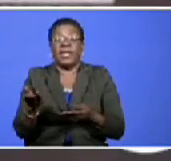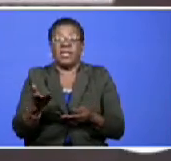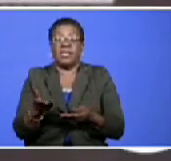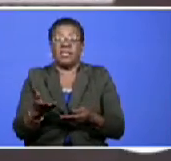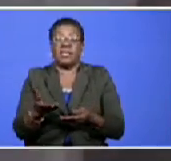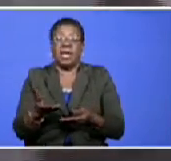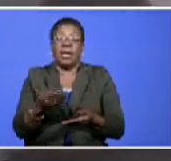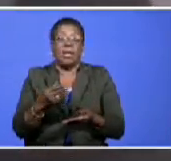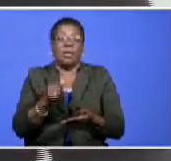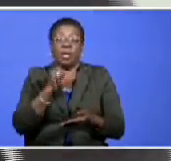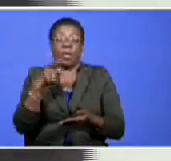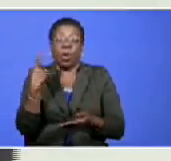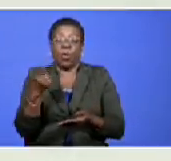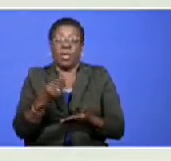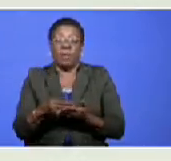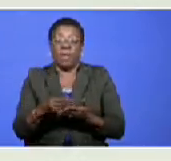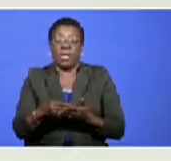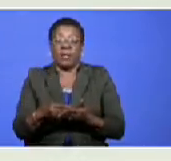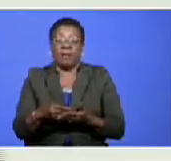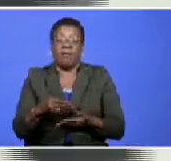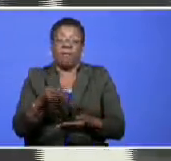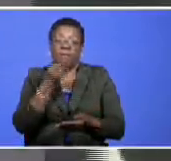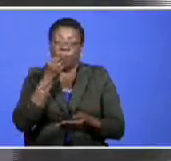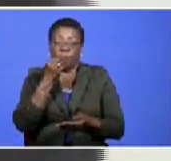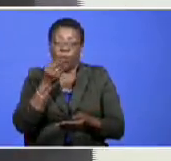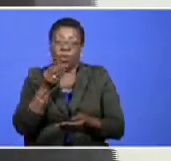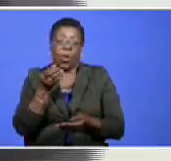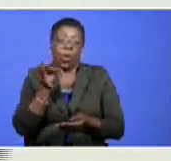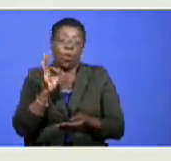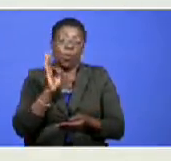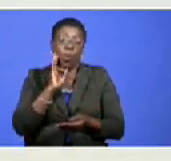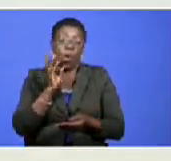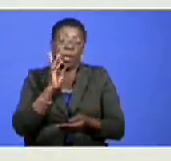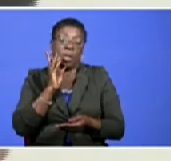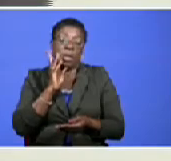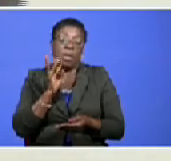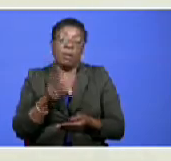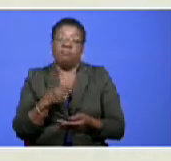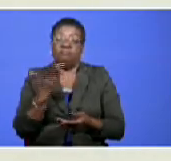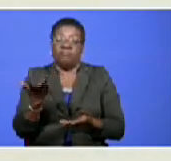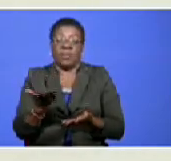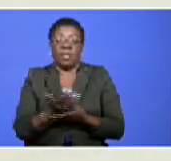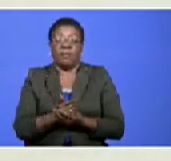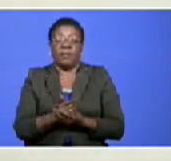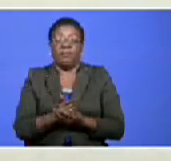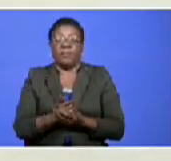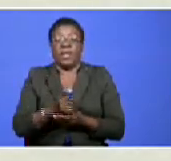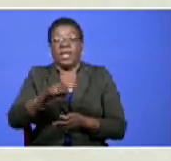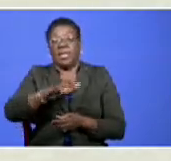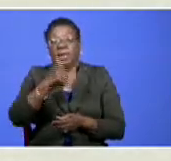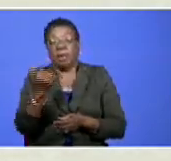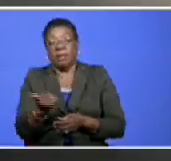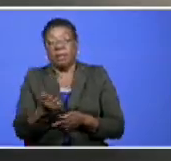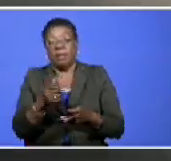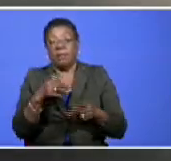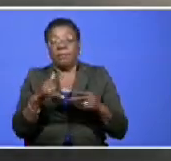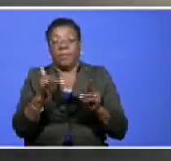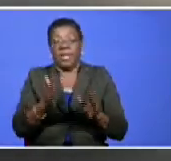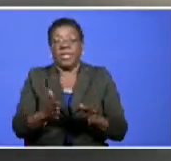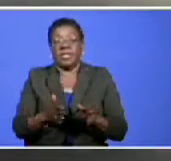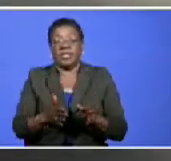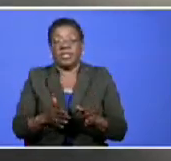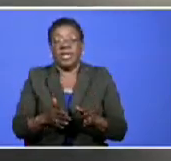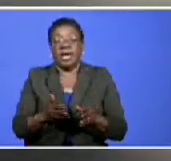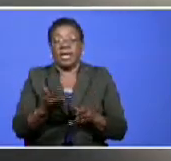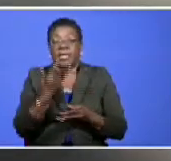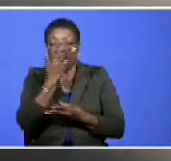goods, water. Not to be outdone is pro baseball player Chavez Young, who hails from Grand Bahama and has roots in Abaco. I have watched with